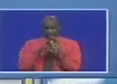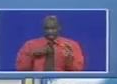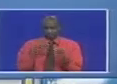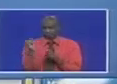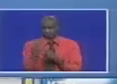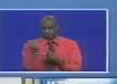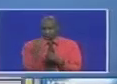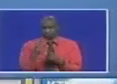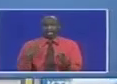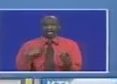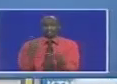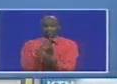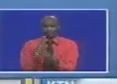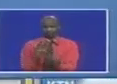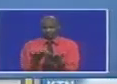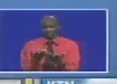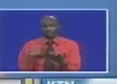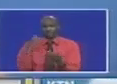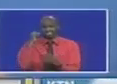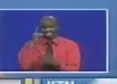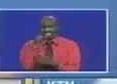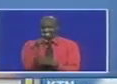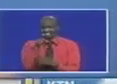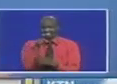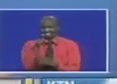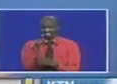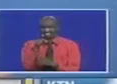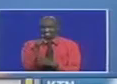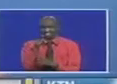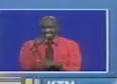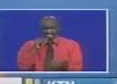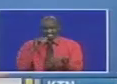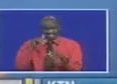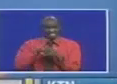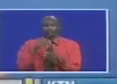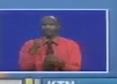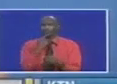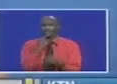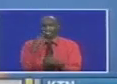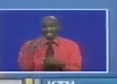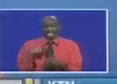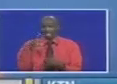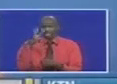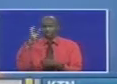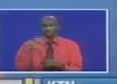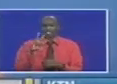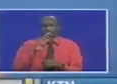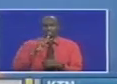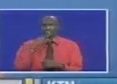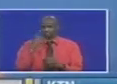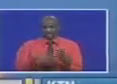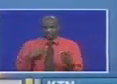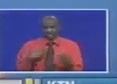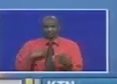drought-tolerant crops, and also understanding in these ASAL areas, particularly in Turkana, and Wajir, they are very good for